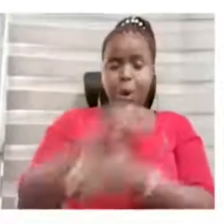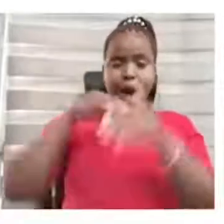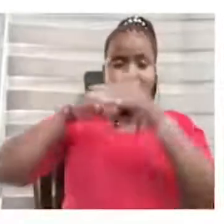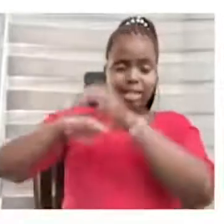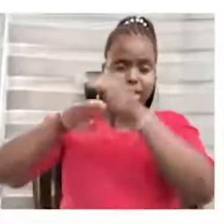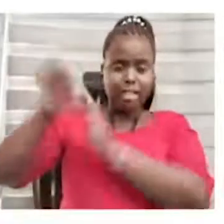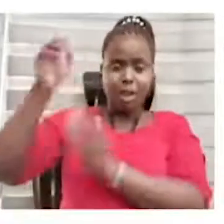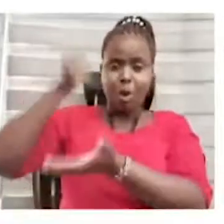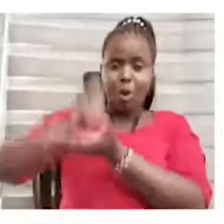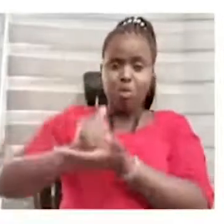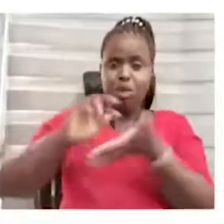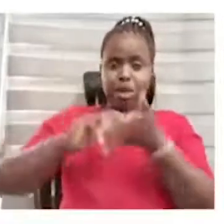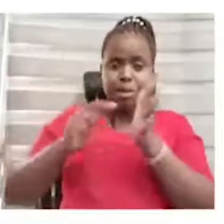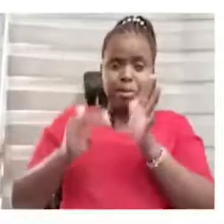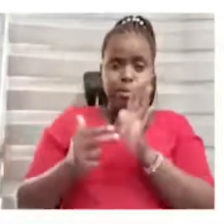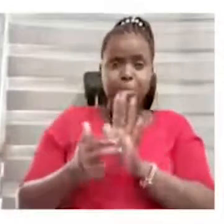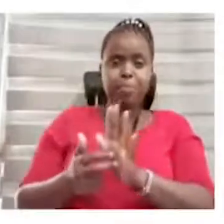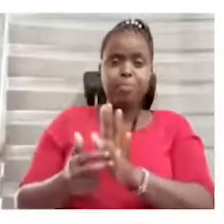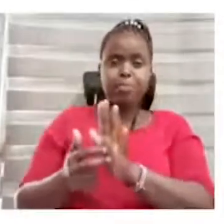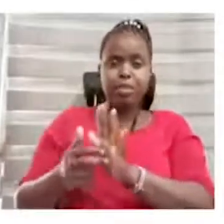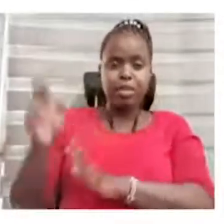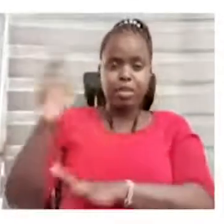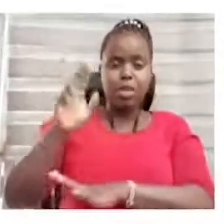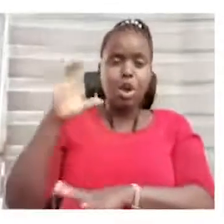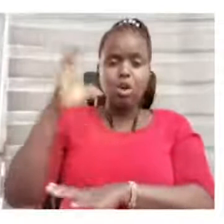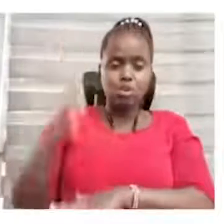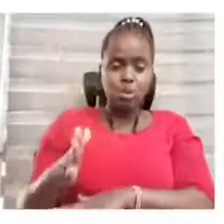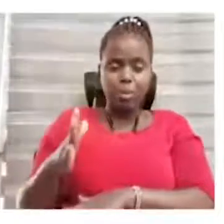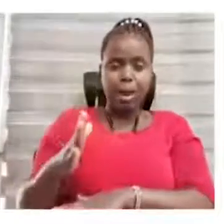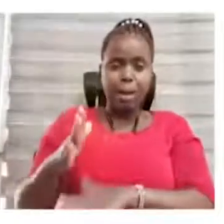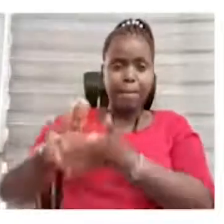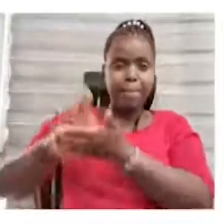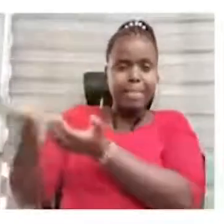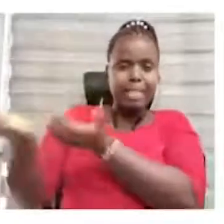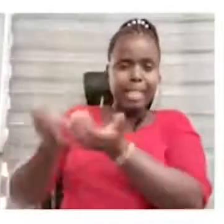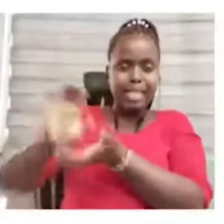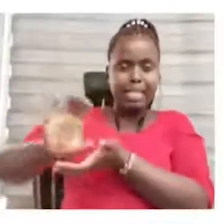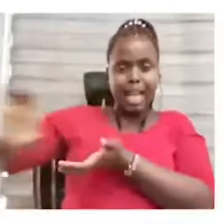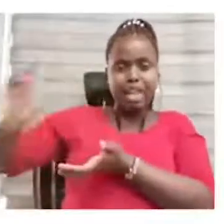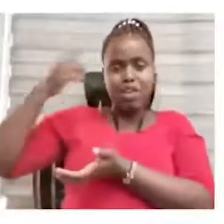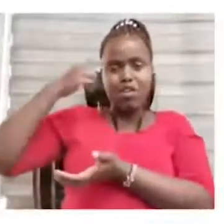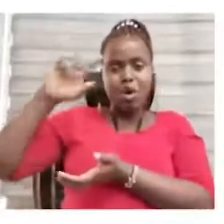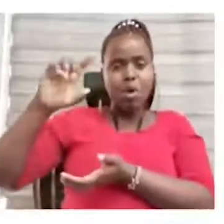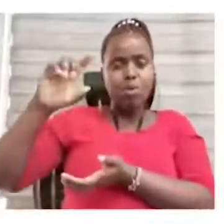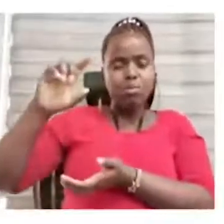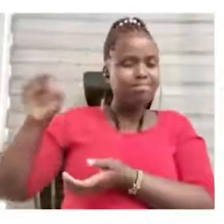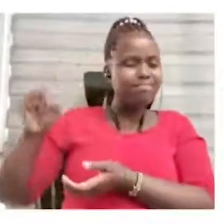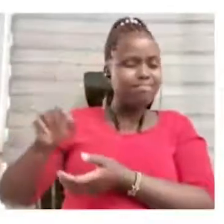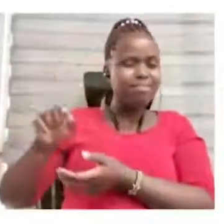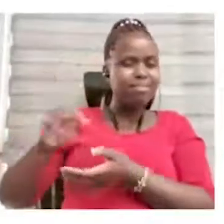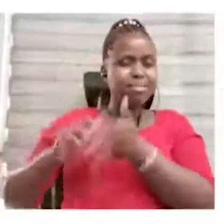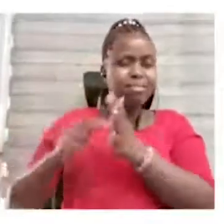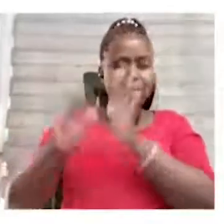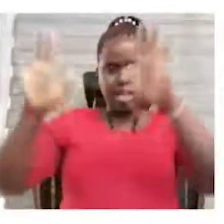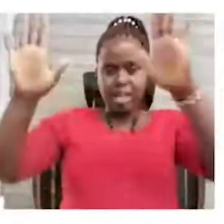is situated within the consumer business side of the organization. Therefore, it is important for